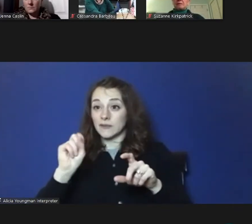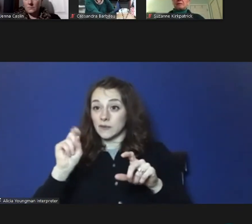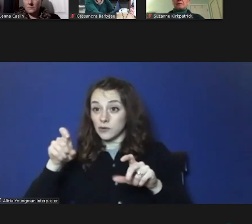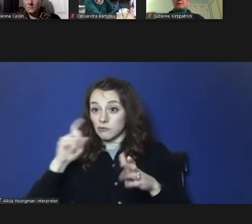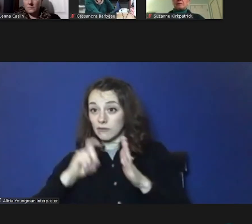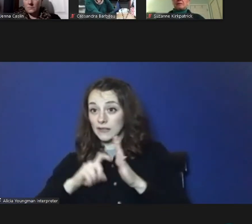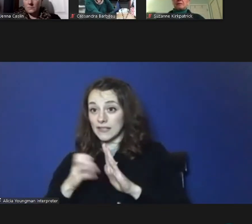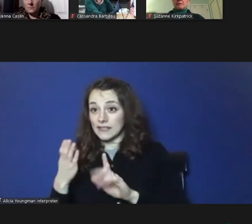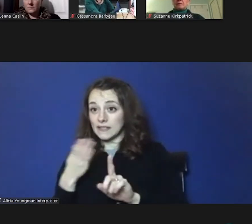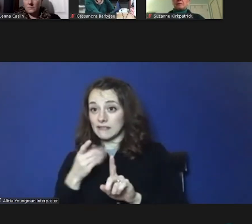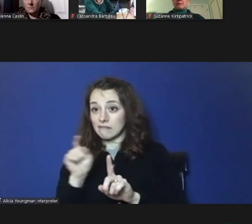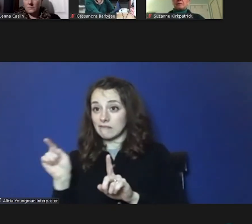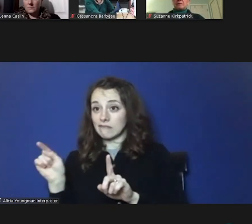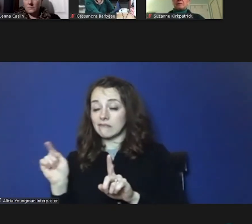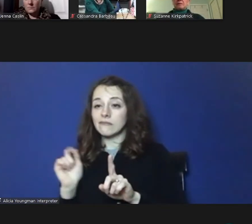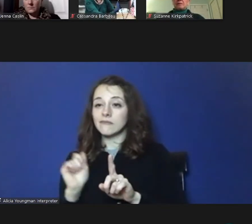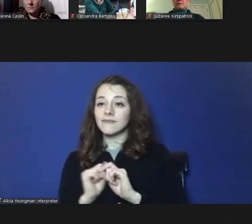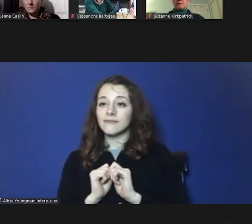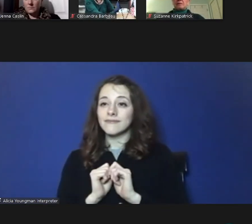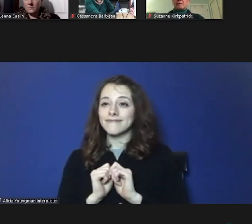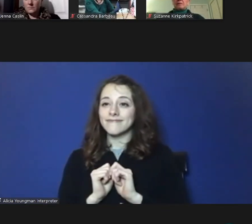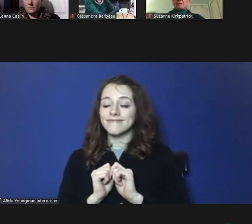be recognizing?